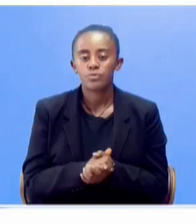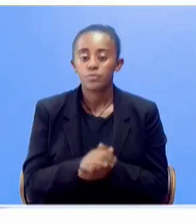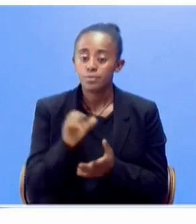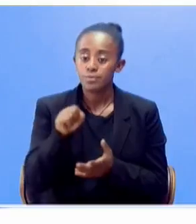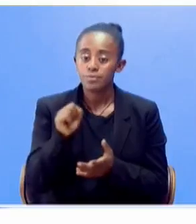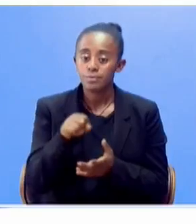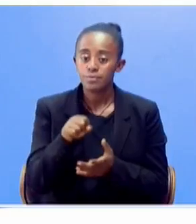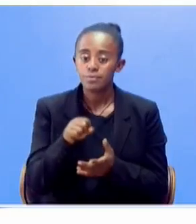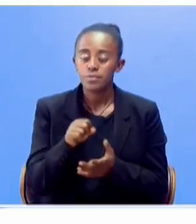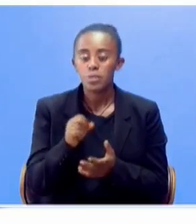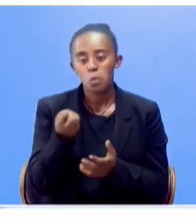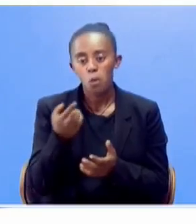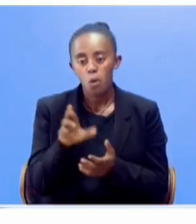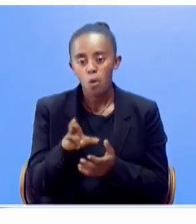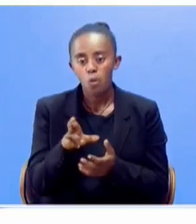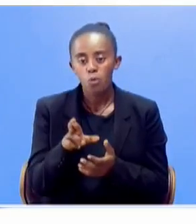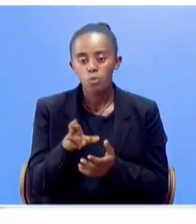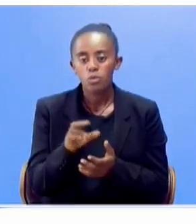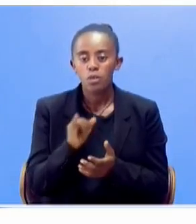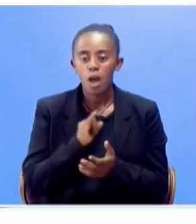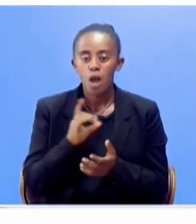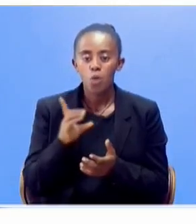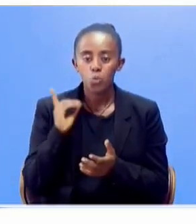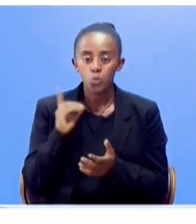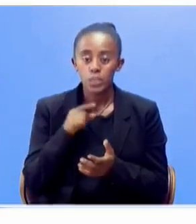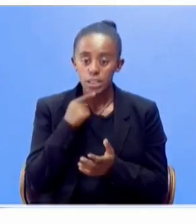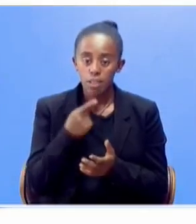Yes? Or I would say,